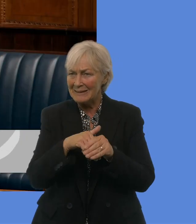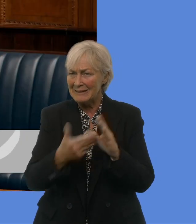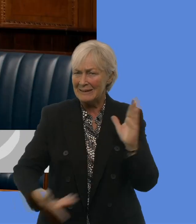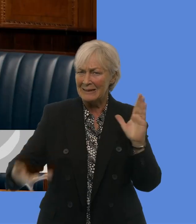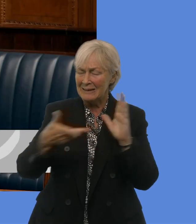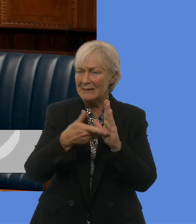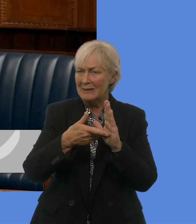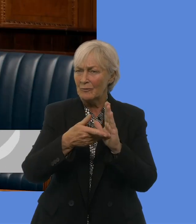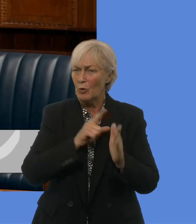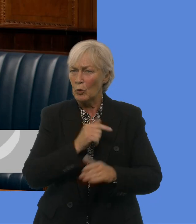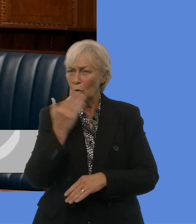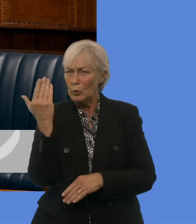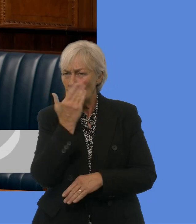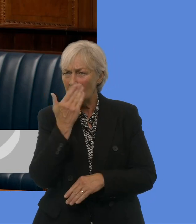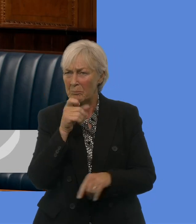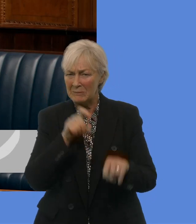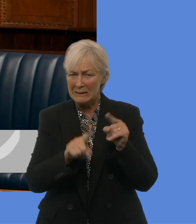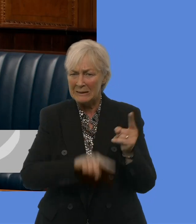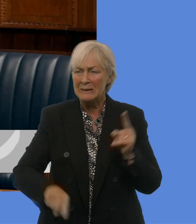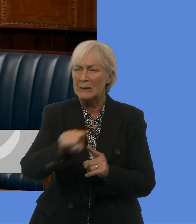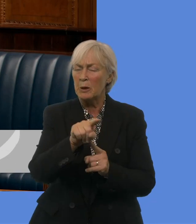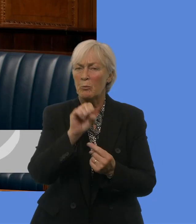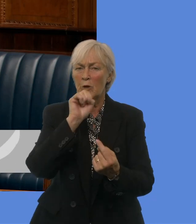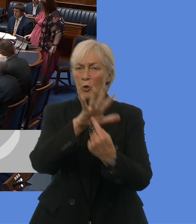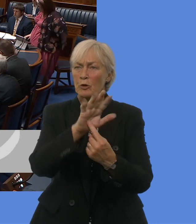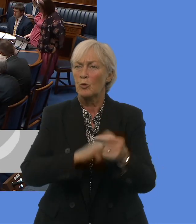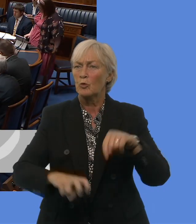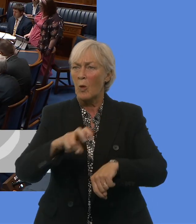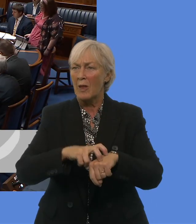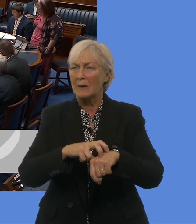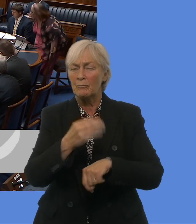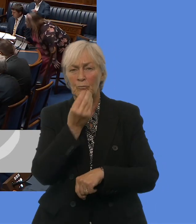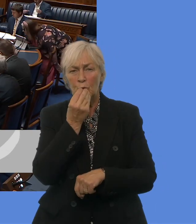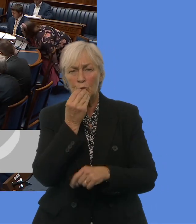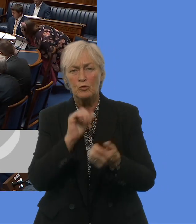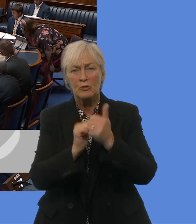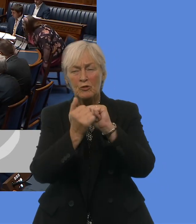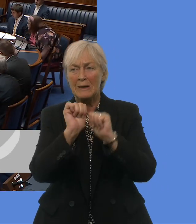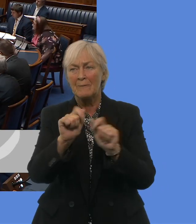upon those strategic priorities outlined in the Northern Ireland Food Strategy Framework.